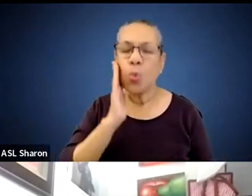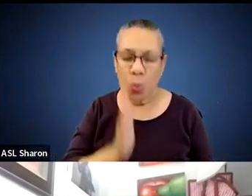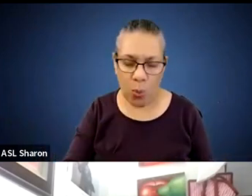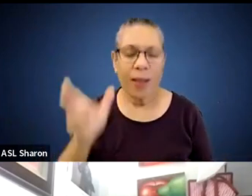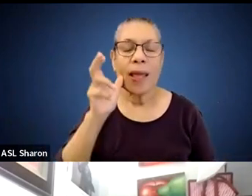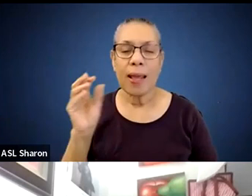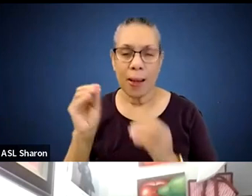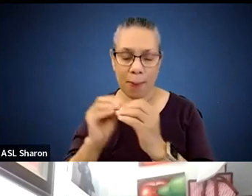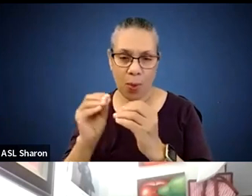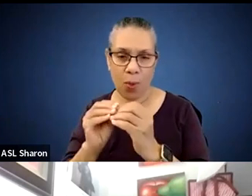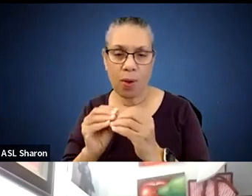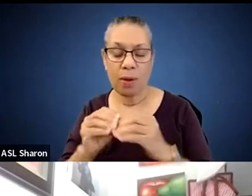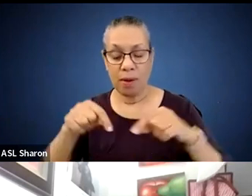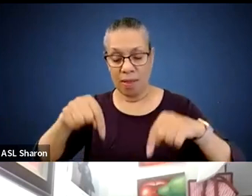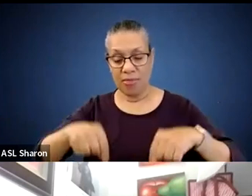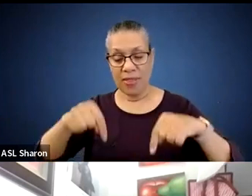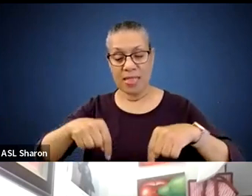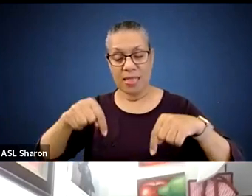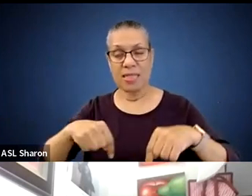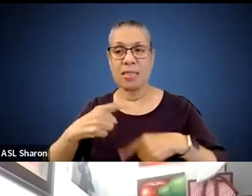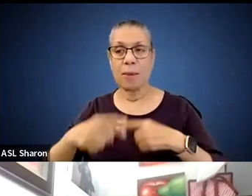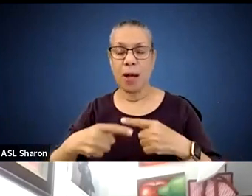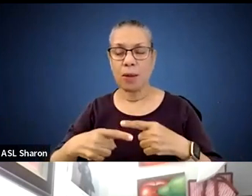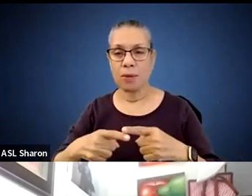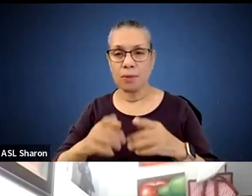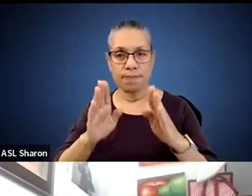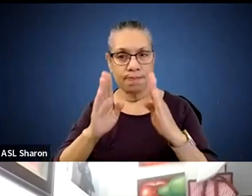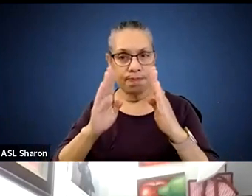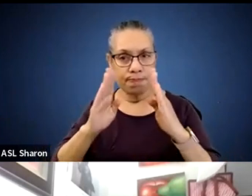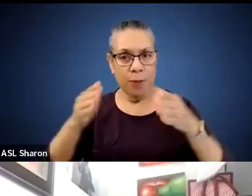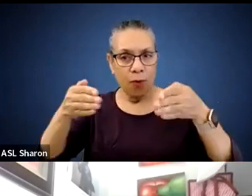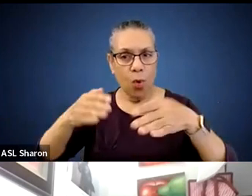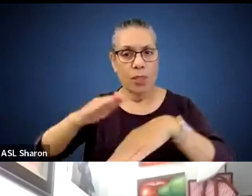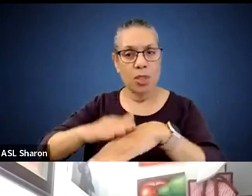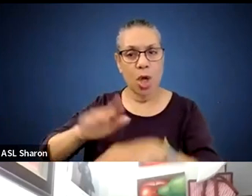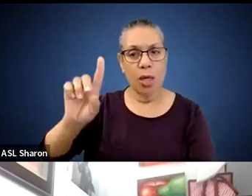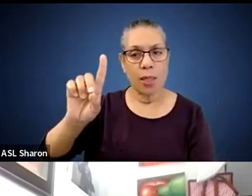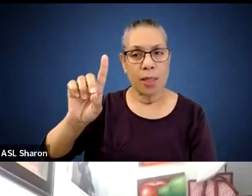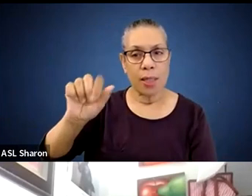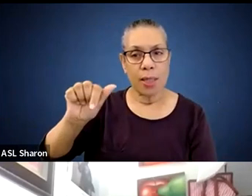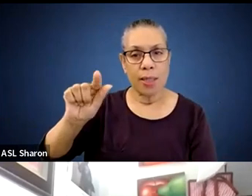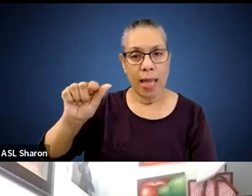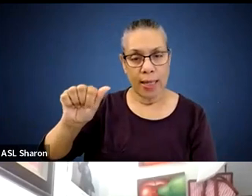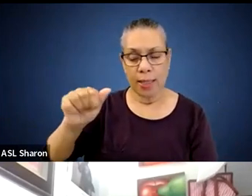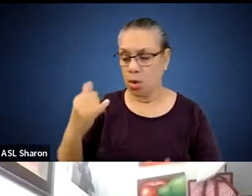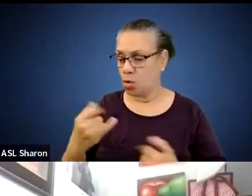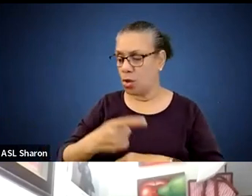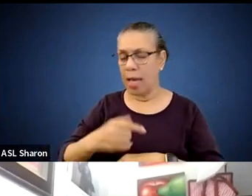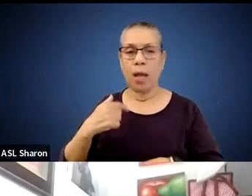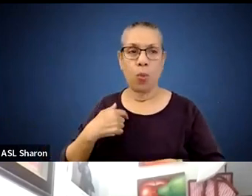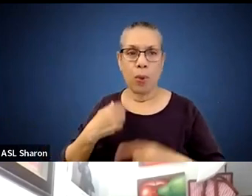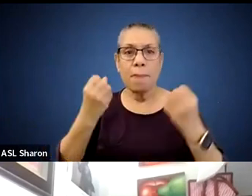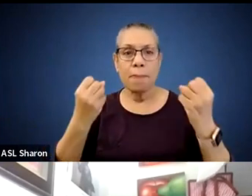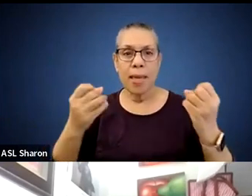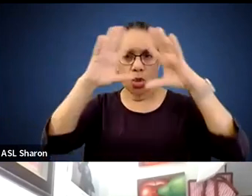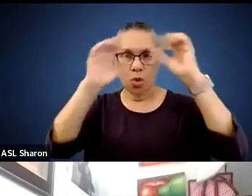this is obviously very much about paying attention to data I was on a call earlier today with superintendents from around the